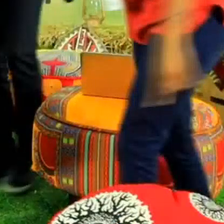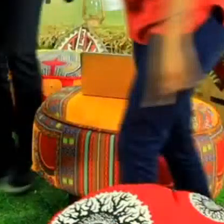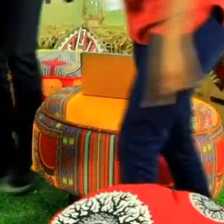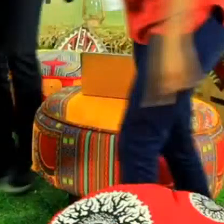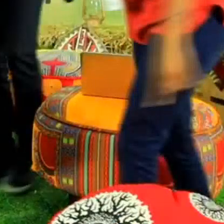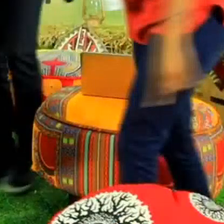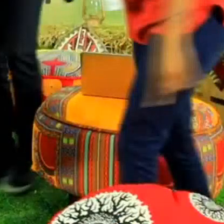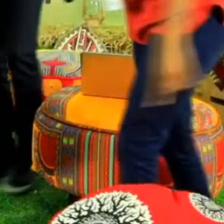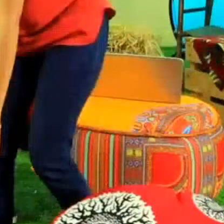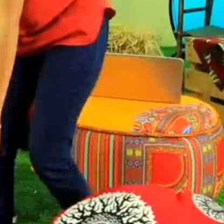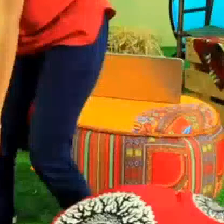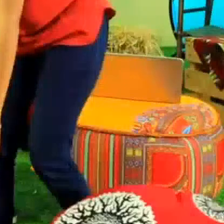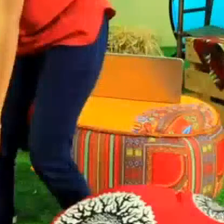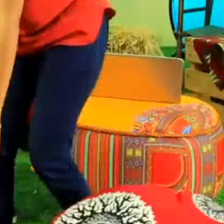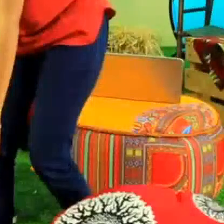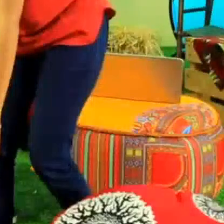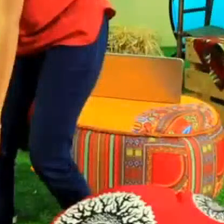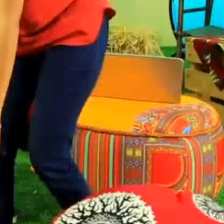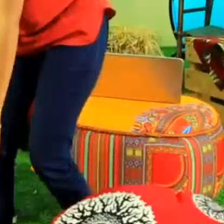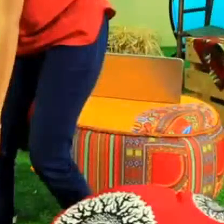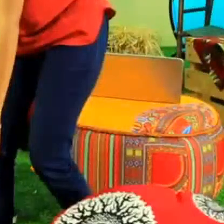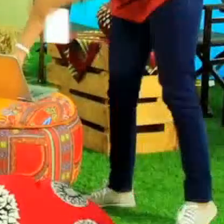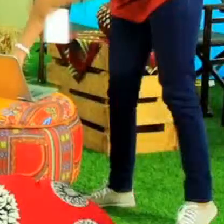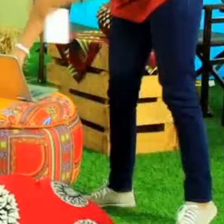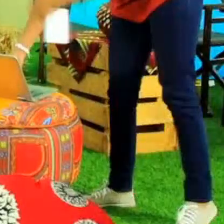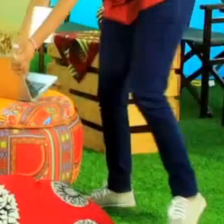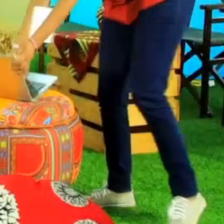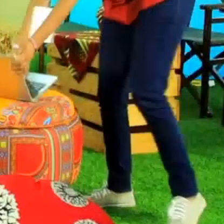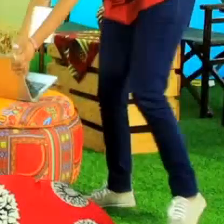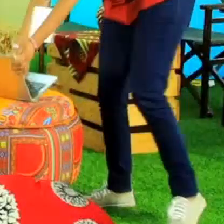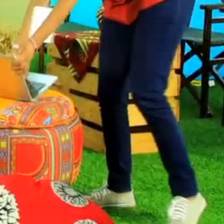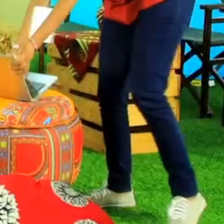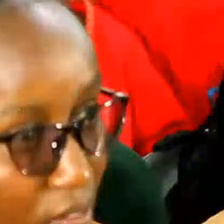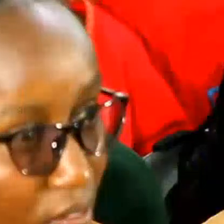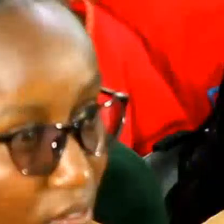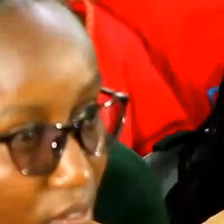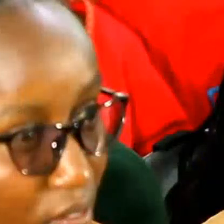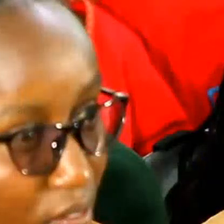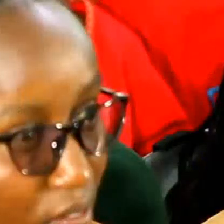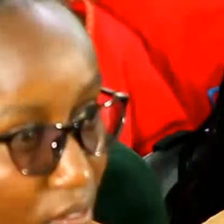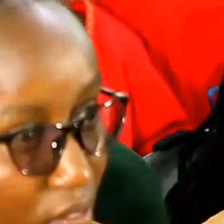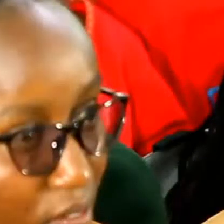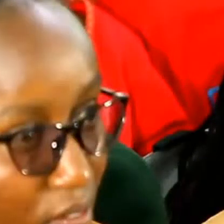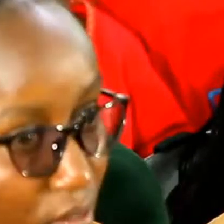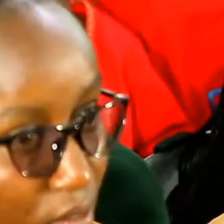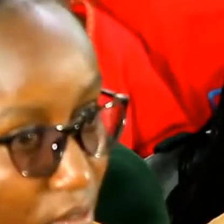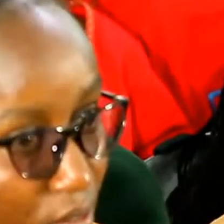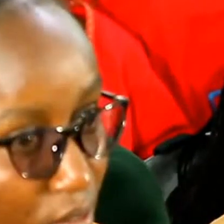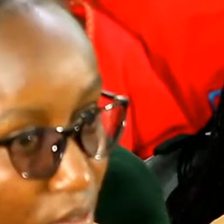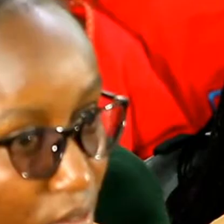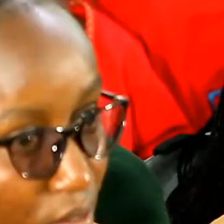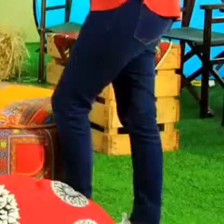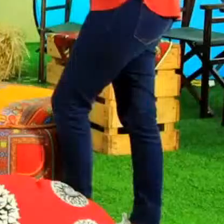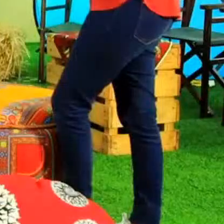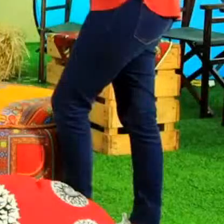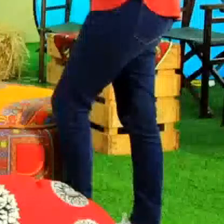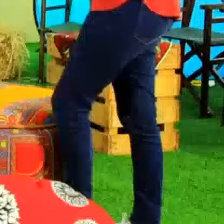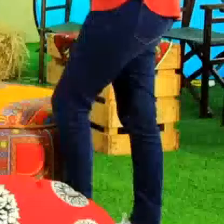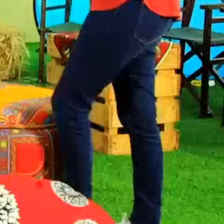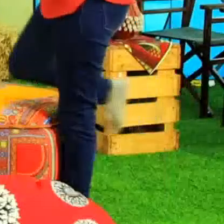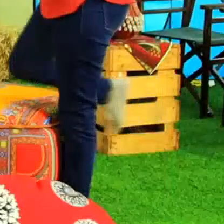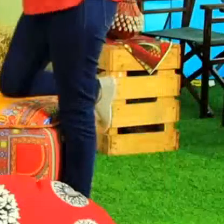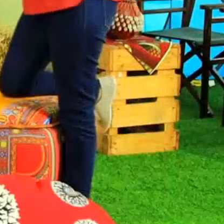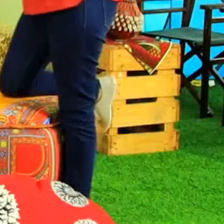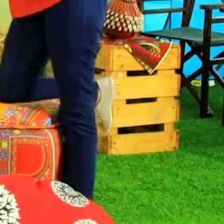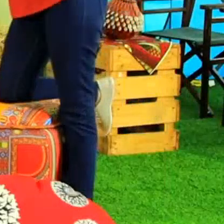The question is right there. So what number is this? Okay, so this question is for both of you, you're gonna answer